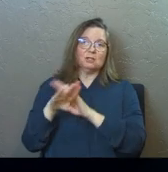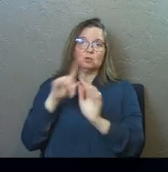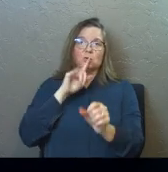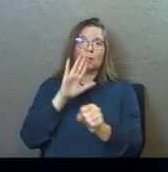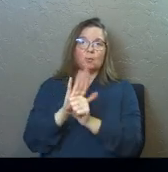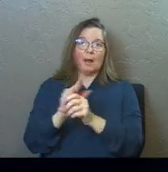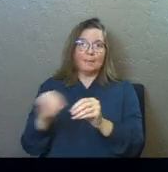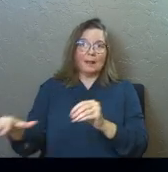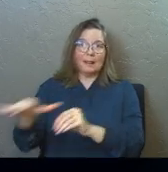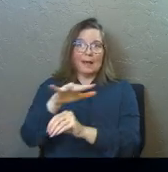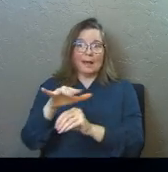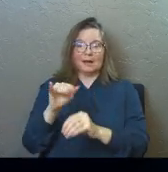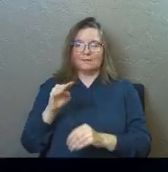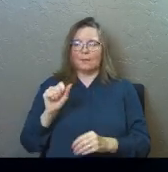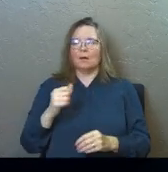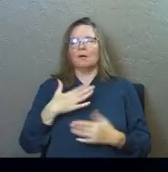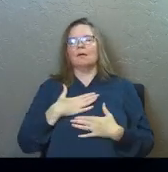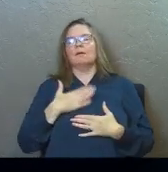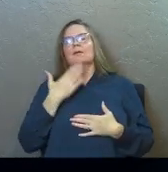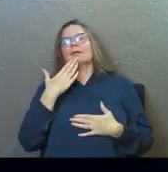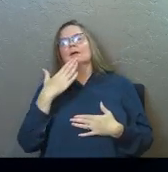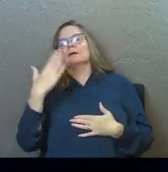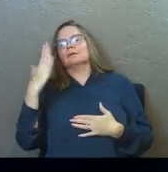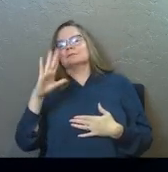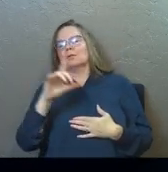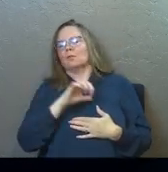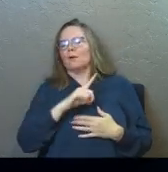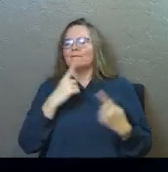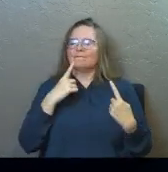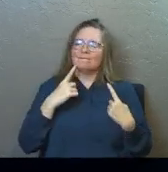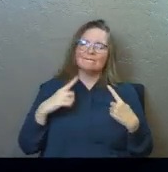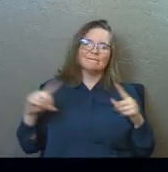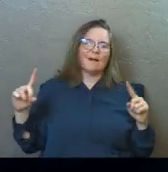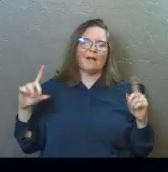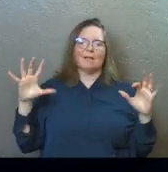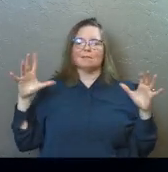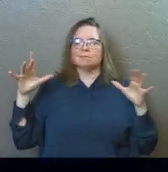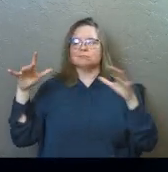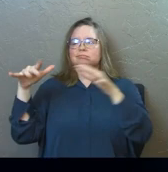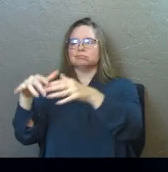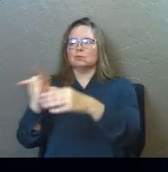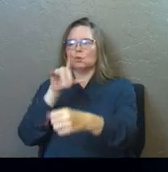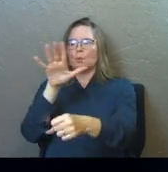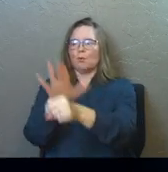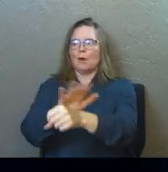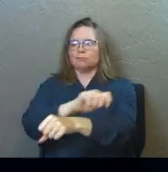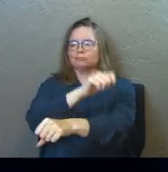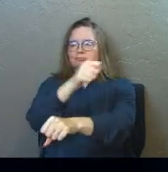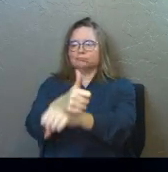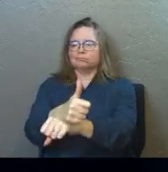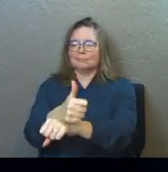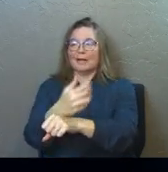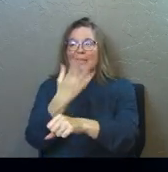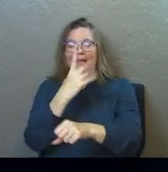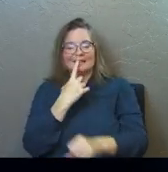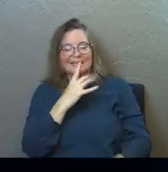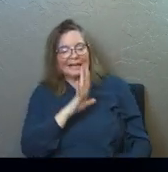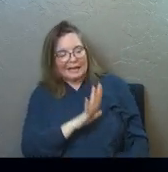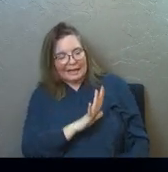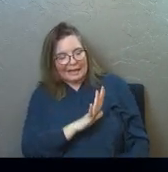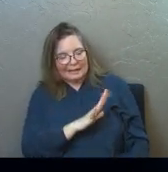land. And if you're Moses, you're like, oh, thank you, Lord. Finally, we get to be where you've promised us we're going to end up. And he goes,